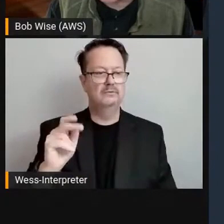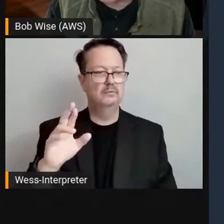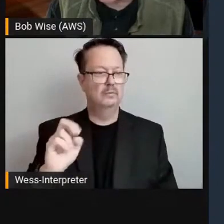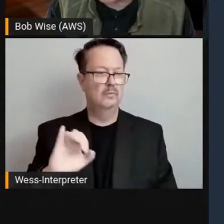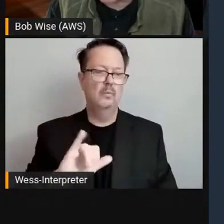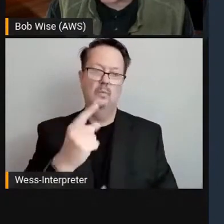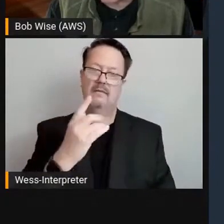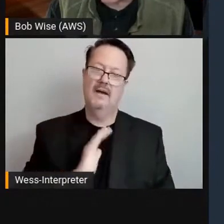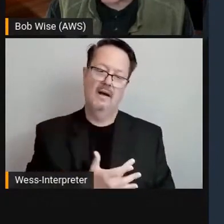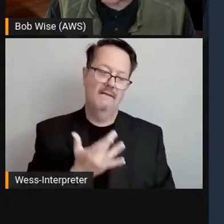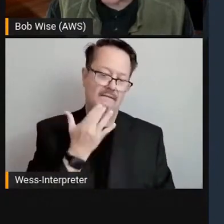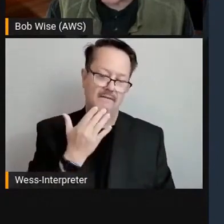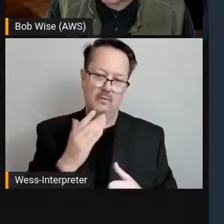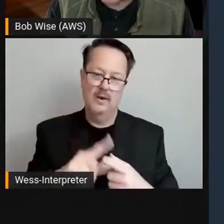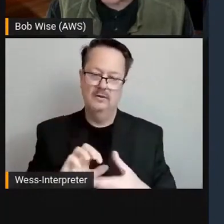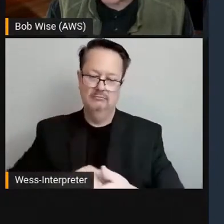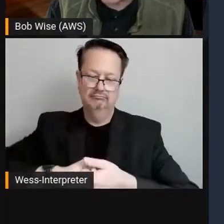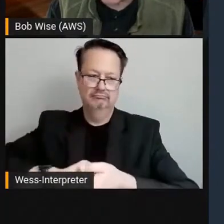customers.